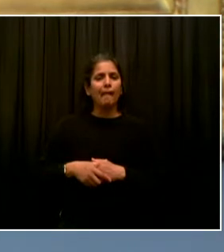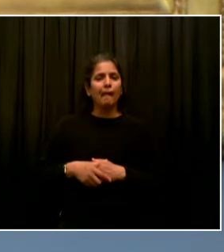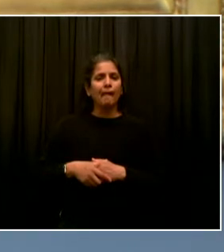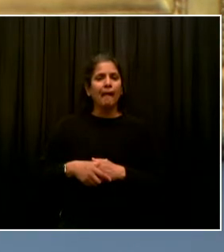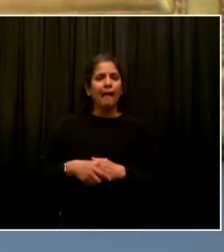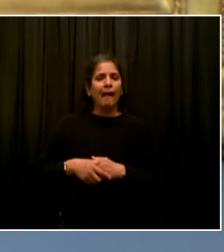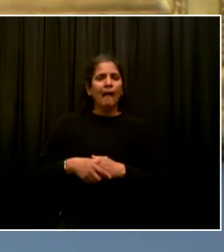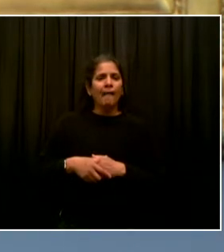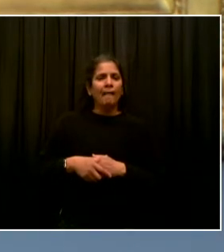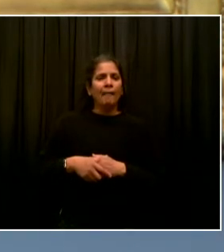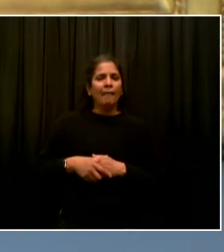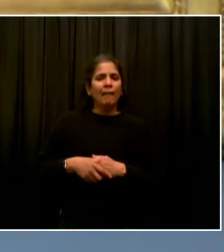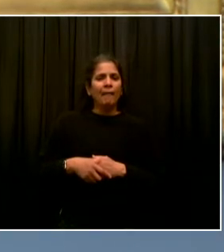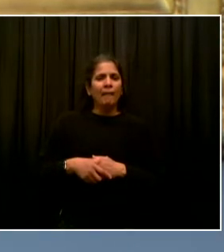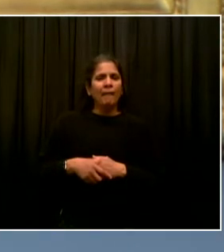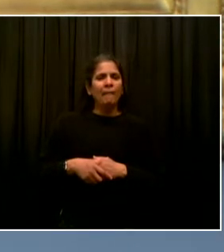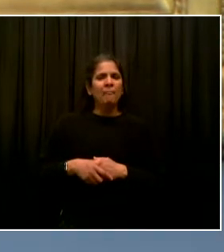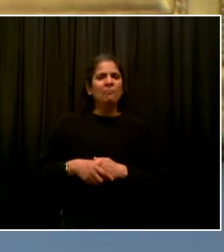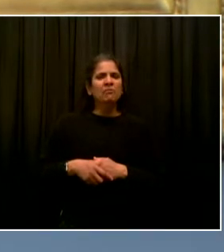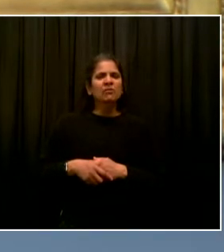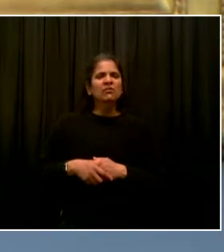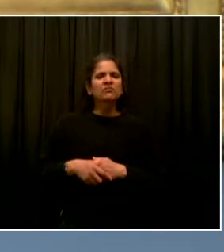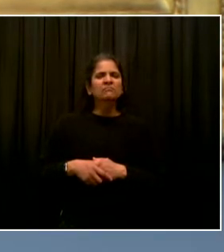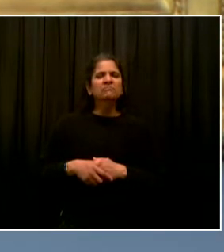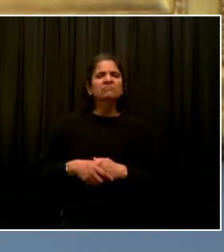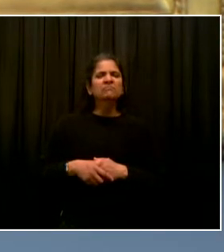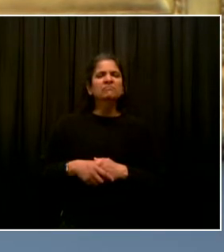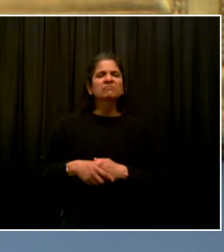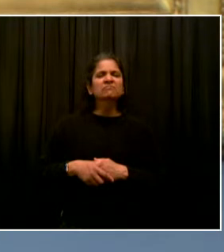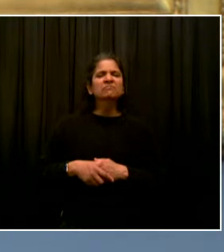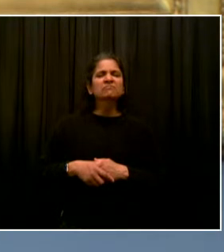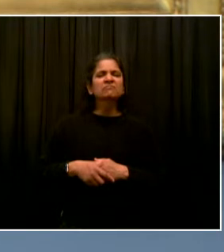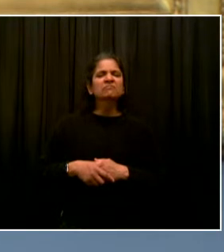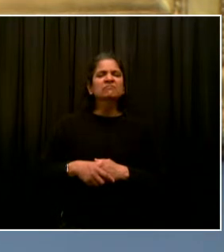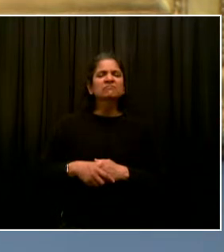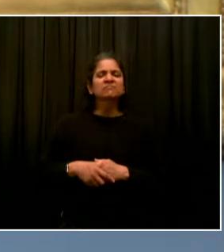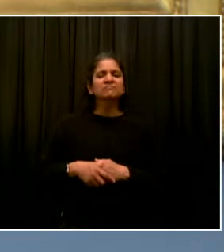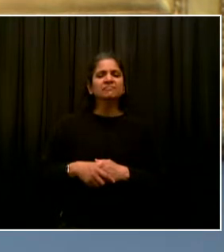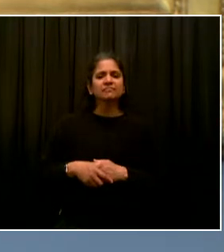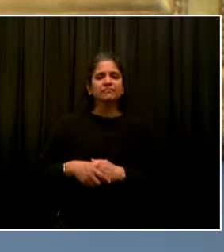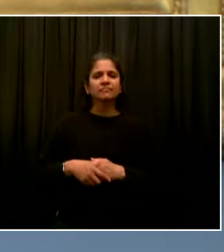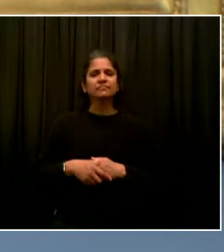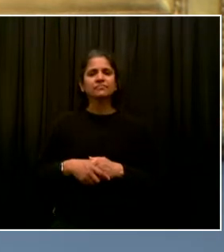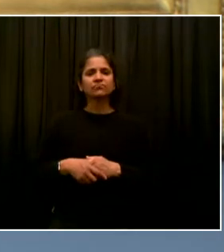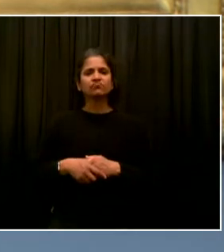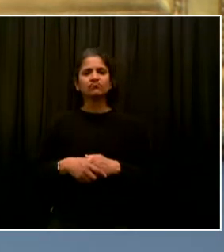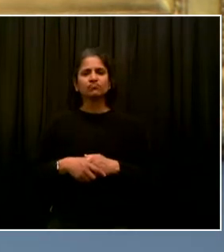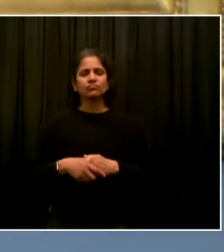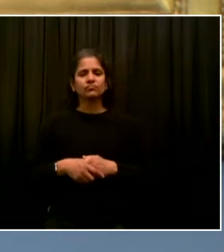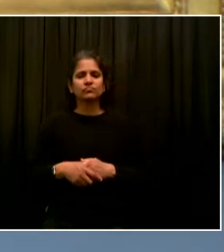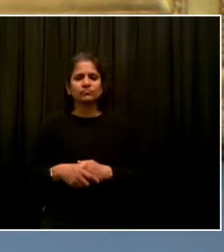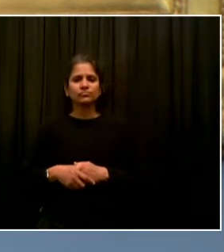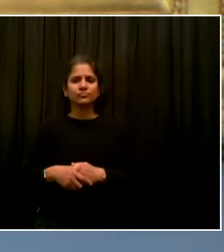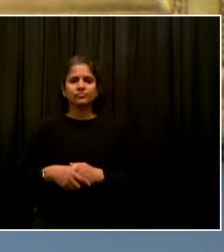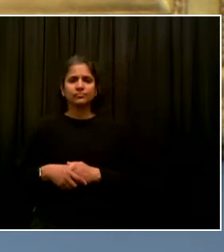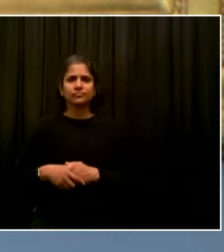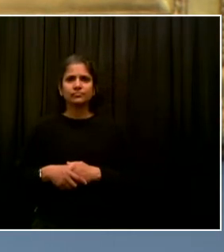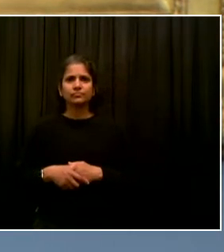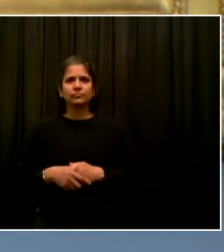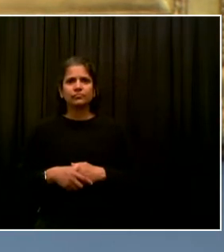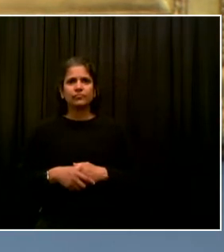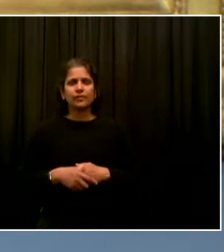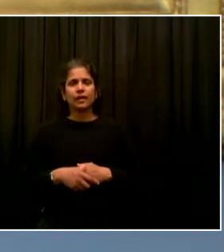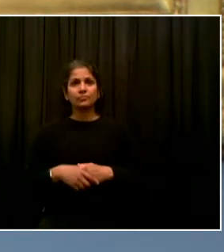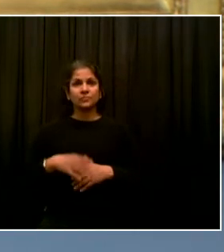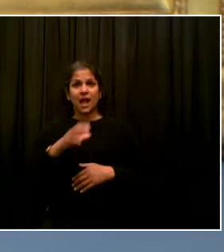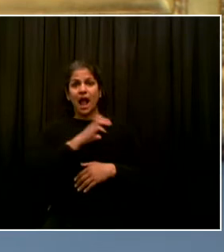Councilman Bob Holden, and in response to a question from him, Deputy Mayor Banks said, basically,